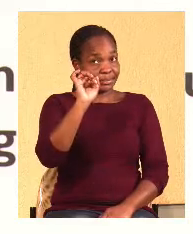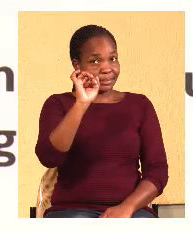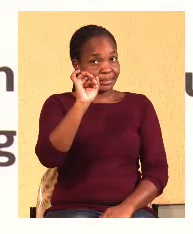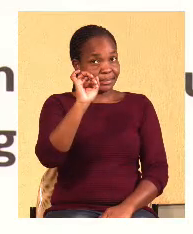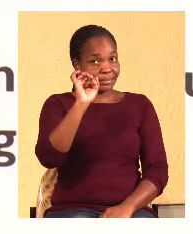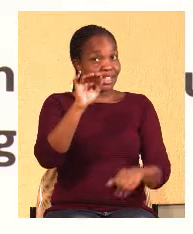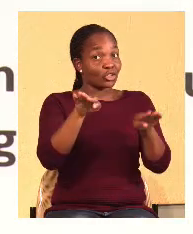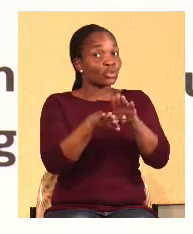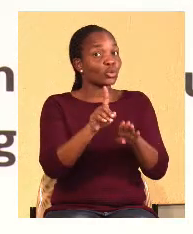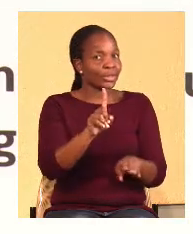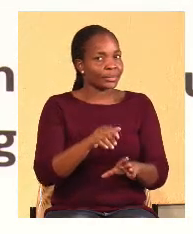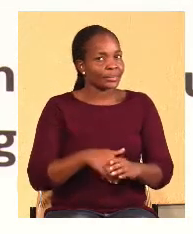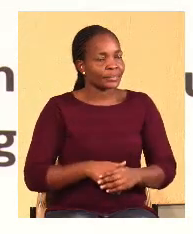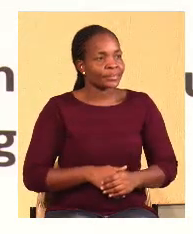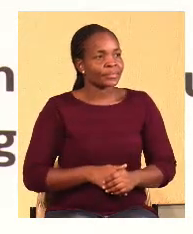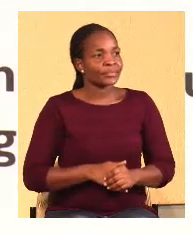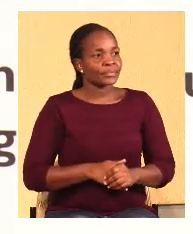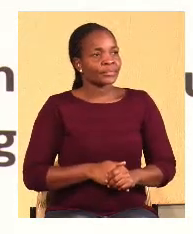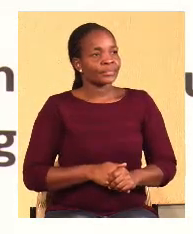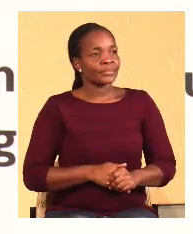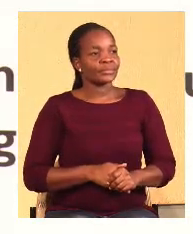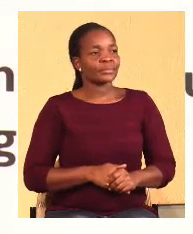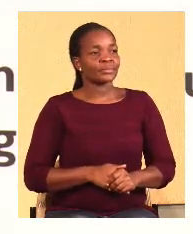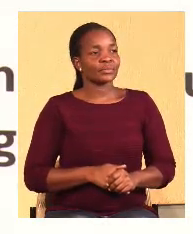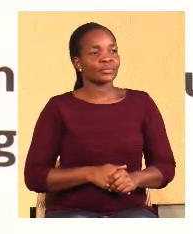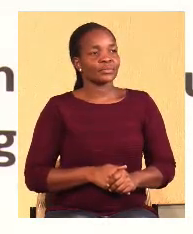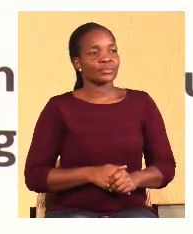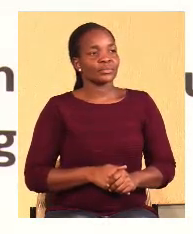14 of the Police Act, they can then